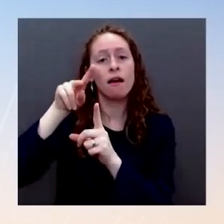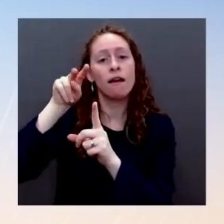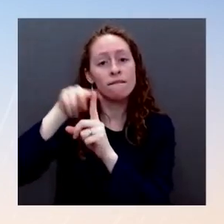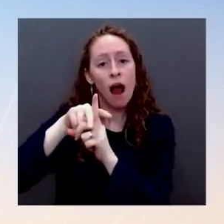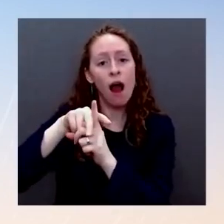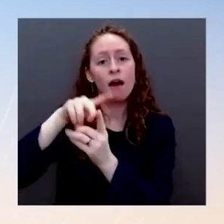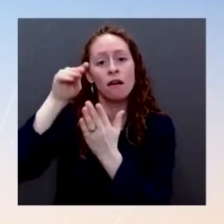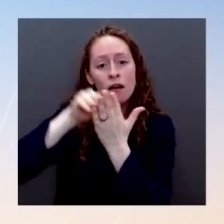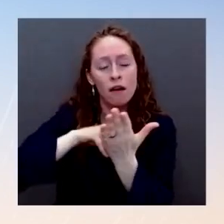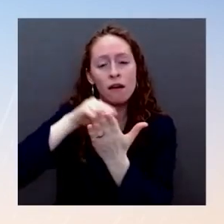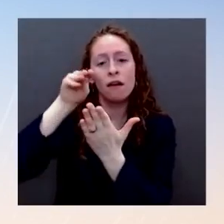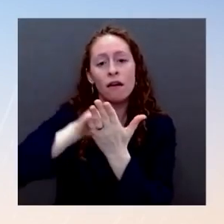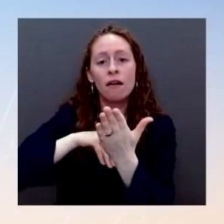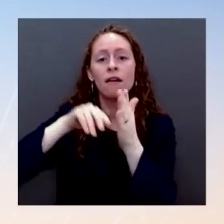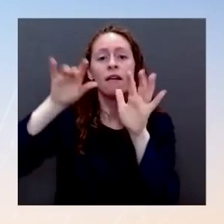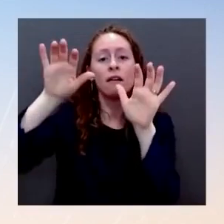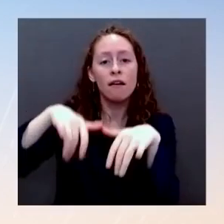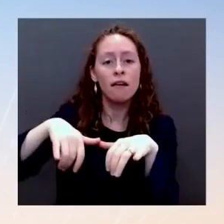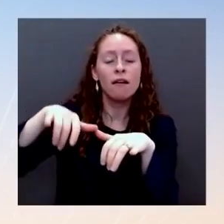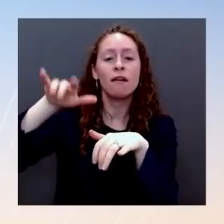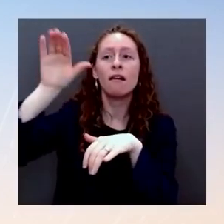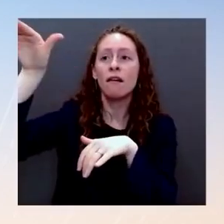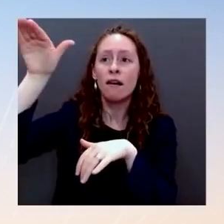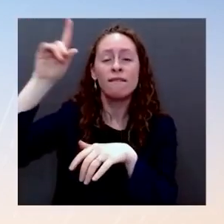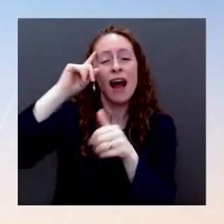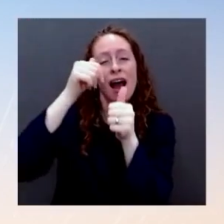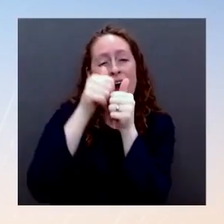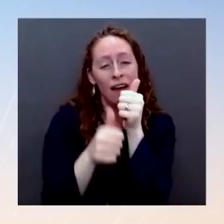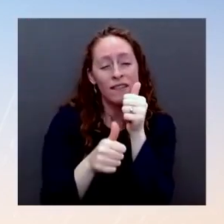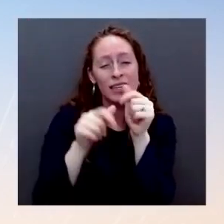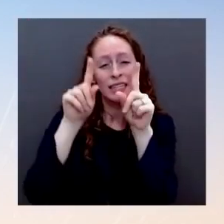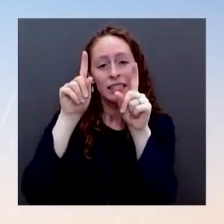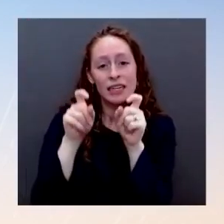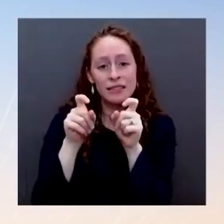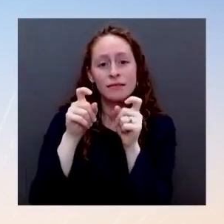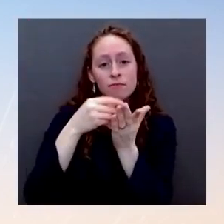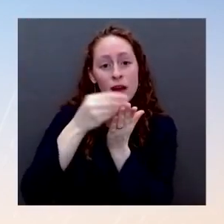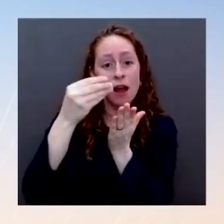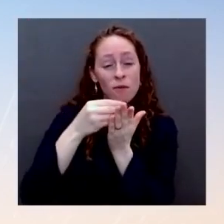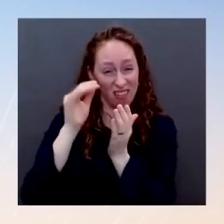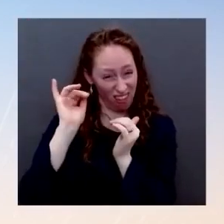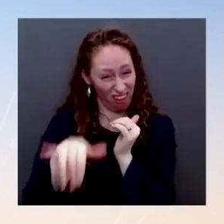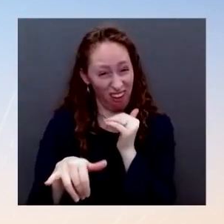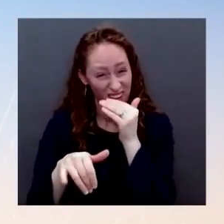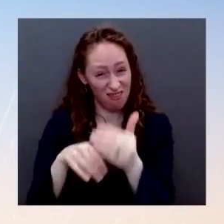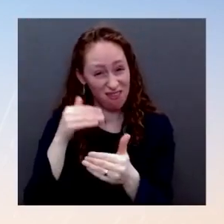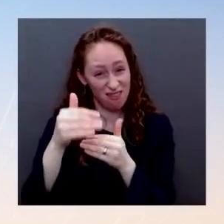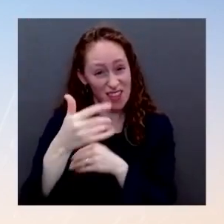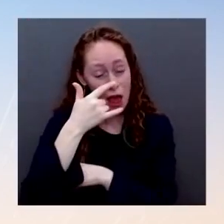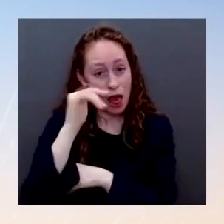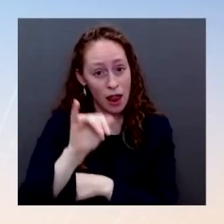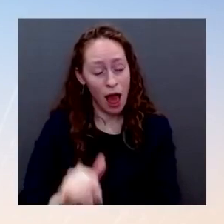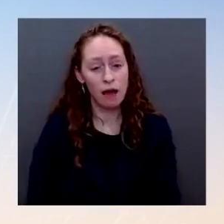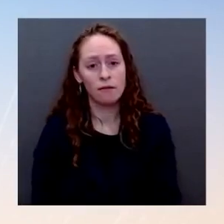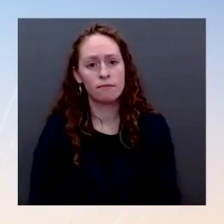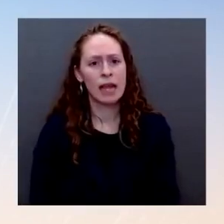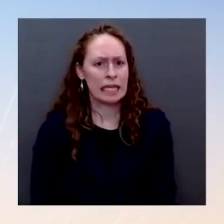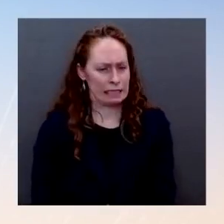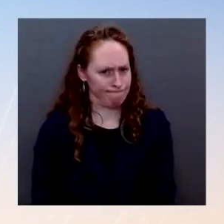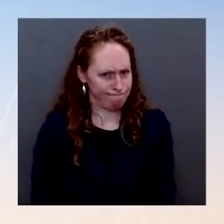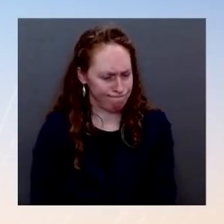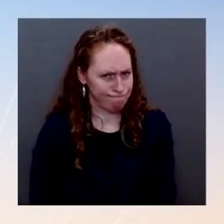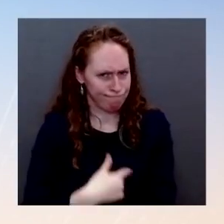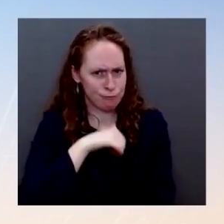you more specifics on it. Has the administration done the math and added up the cost of what it would be to just make these at-home tests